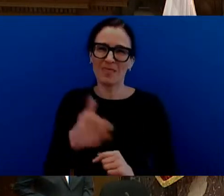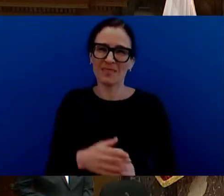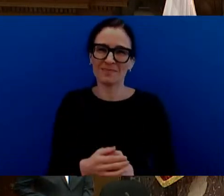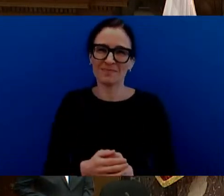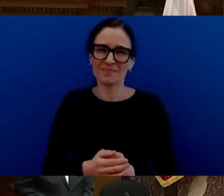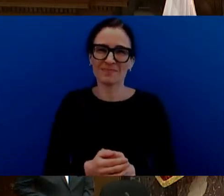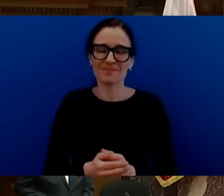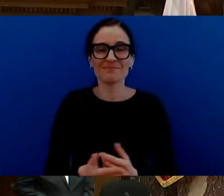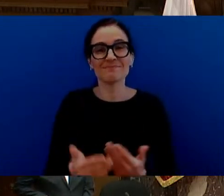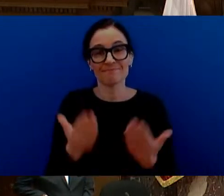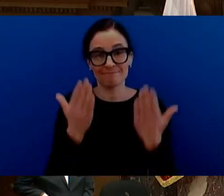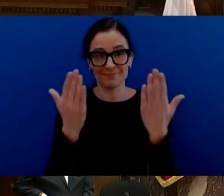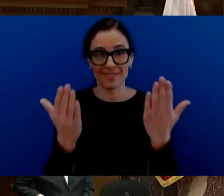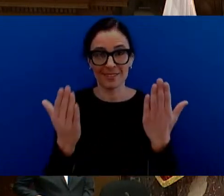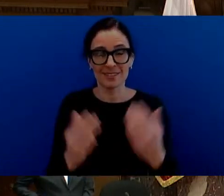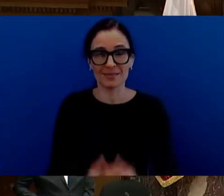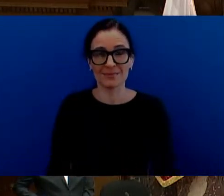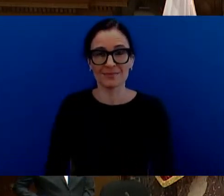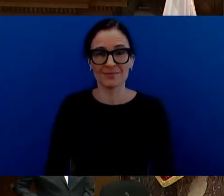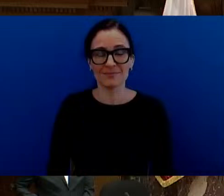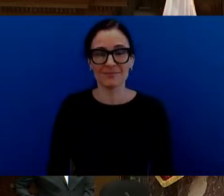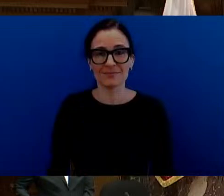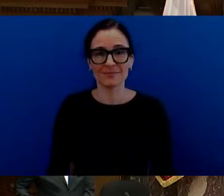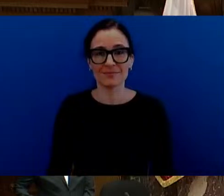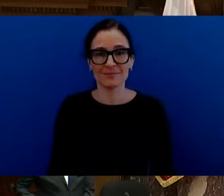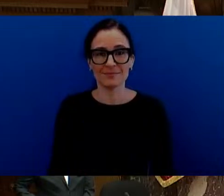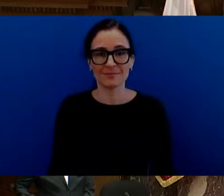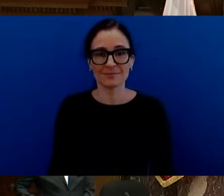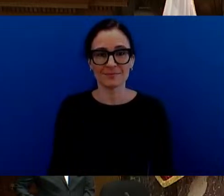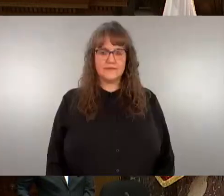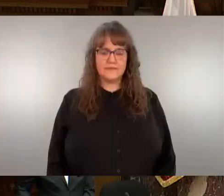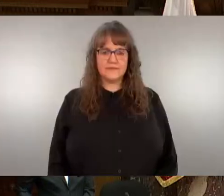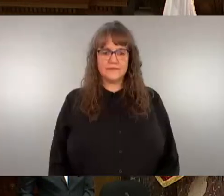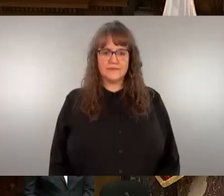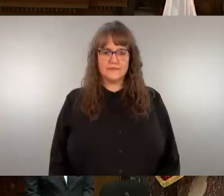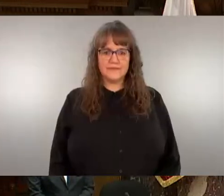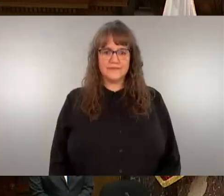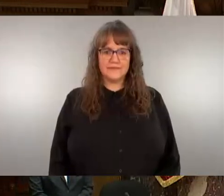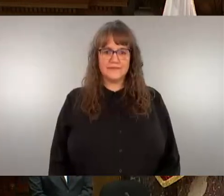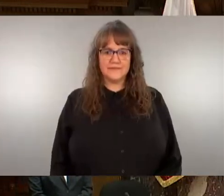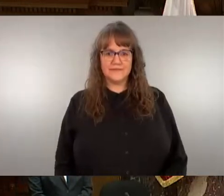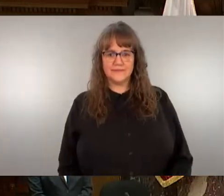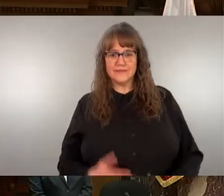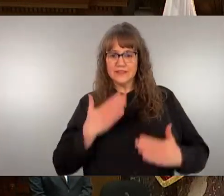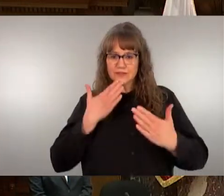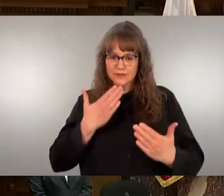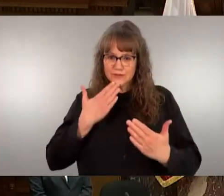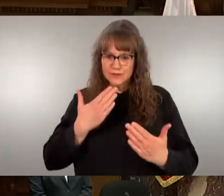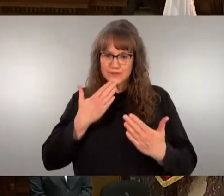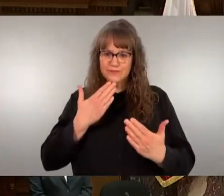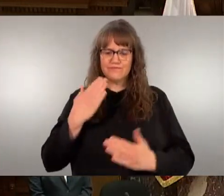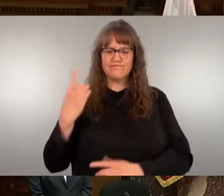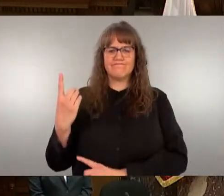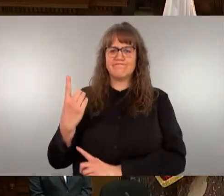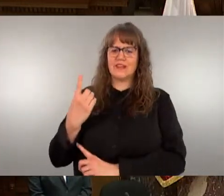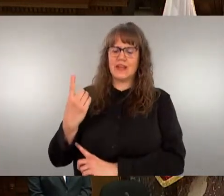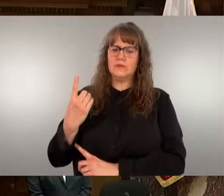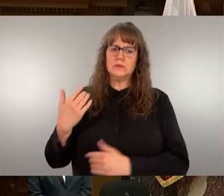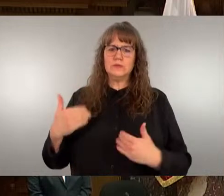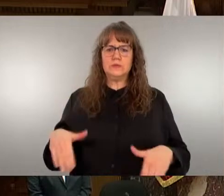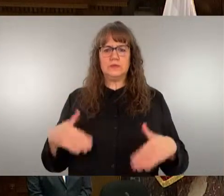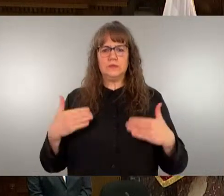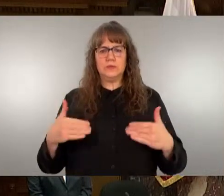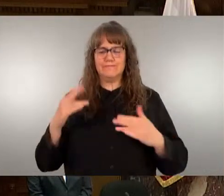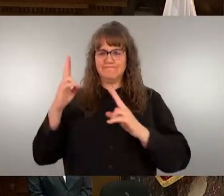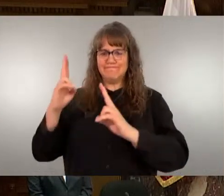Thank you, Elder Thomas. As always, it's a great honor to have you here. On behalf of all the members and invited